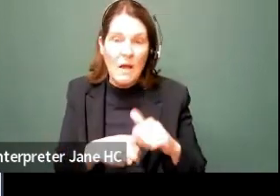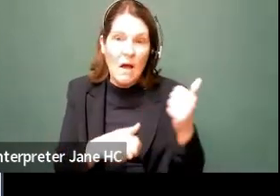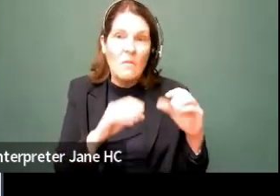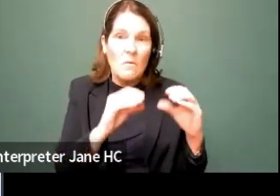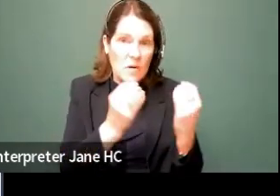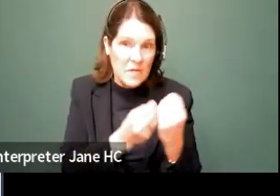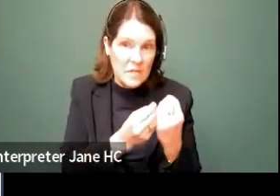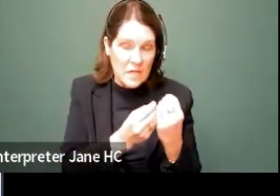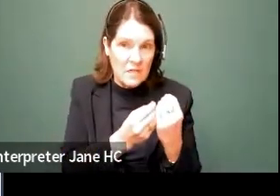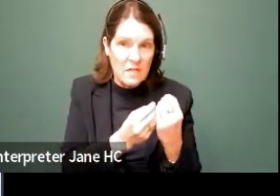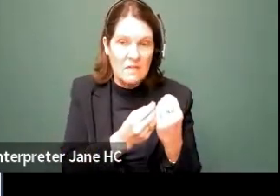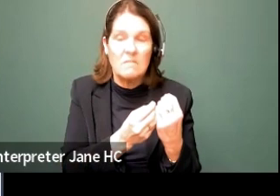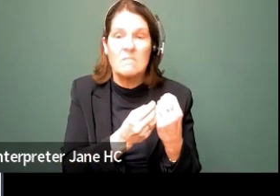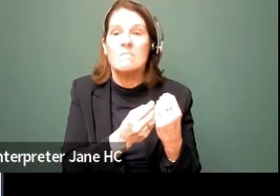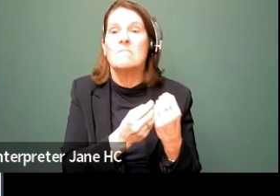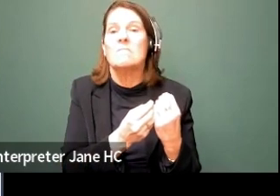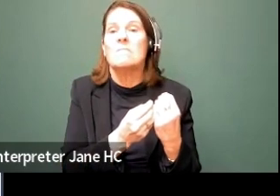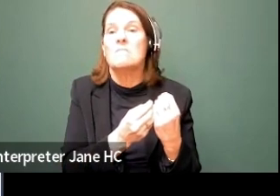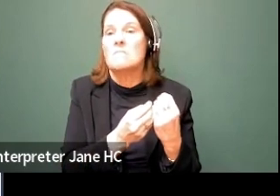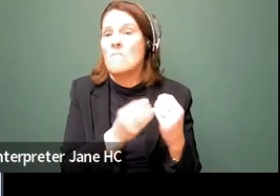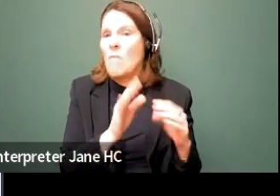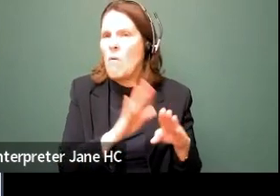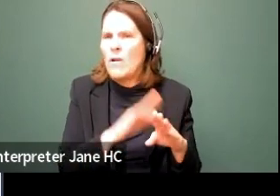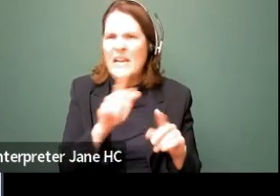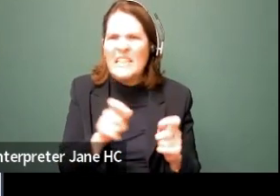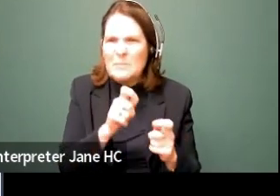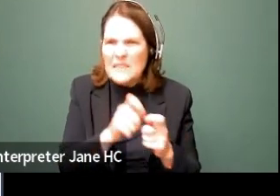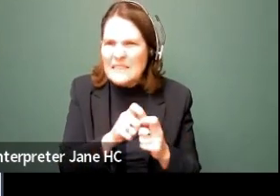to represent on a particular matter.